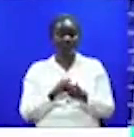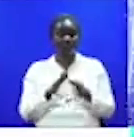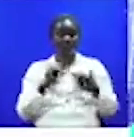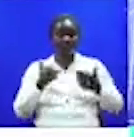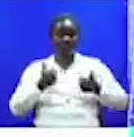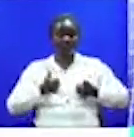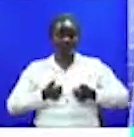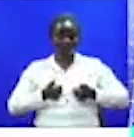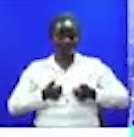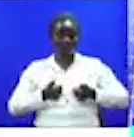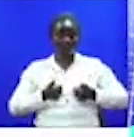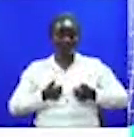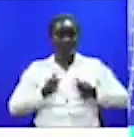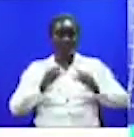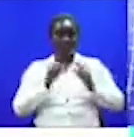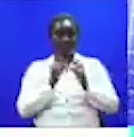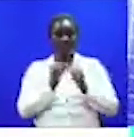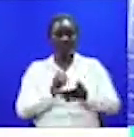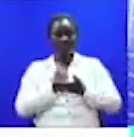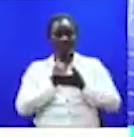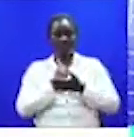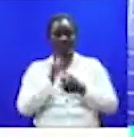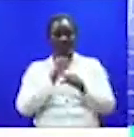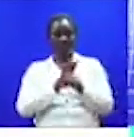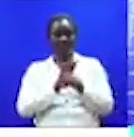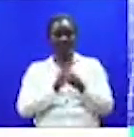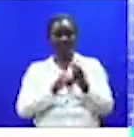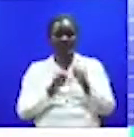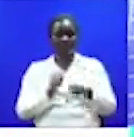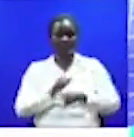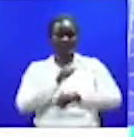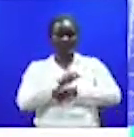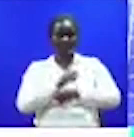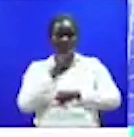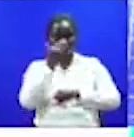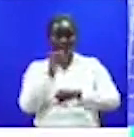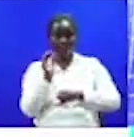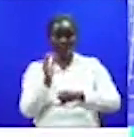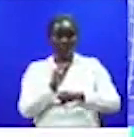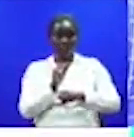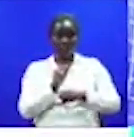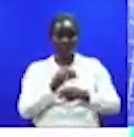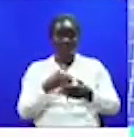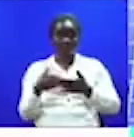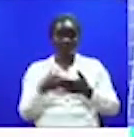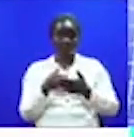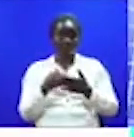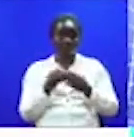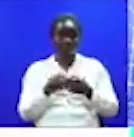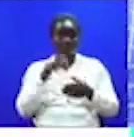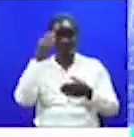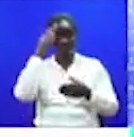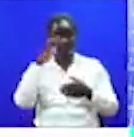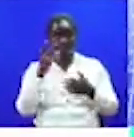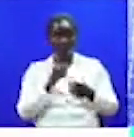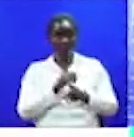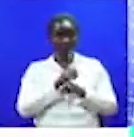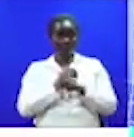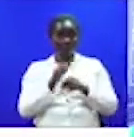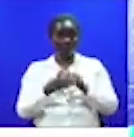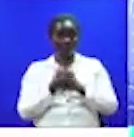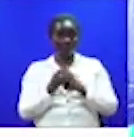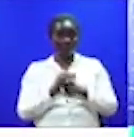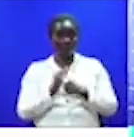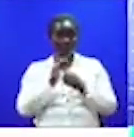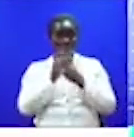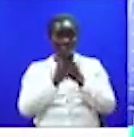abanyaroka eke ombeki ya toko nyira mono ga iga se school kiera abana baito rero banyare ko ba bakumanya na kibako irenda amalito